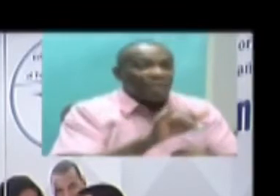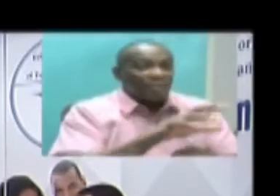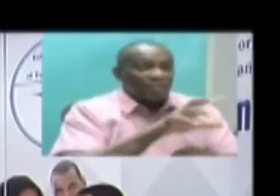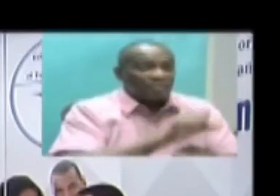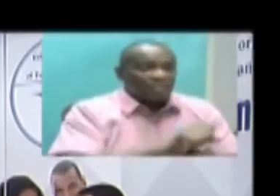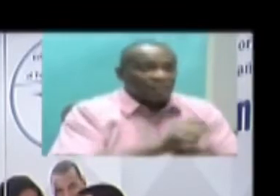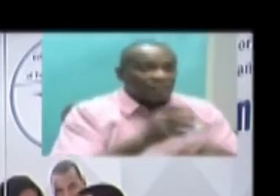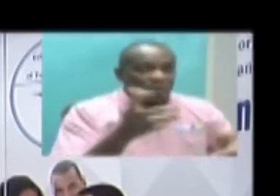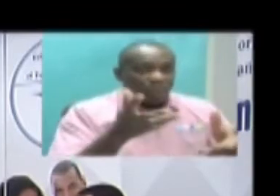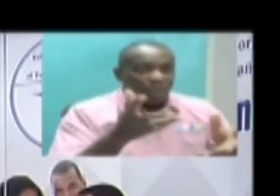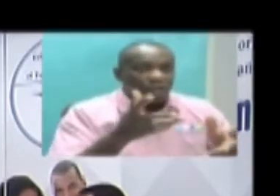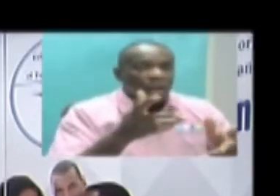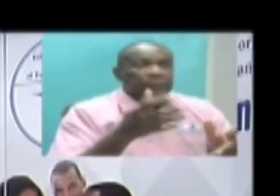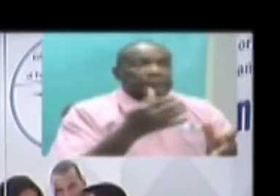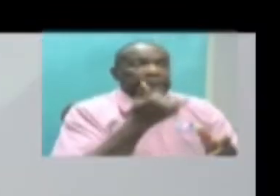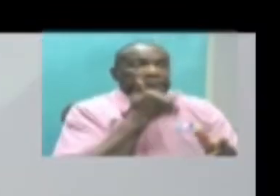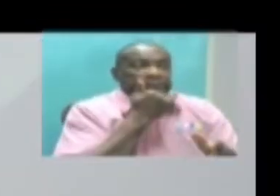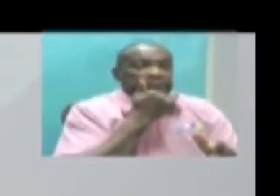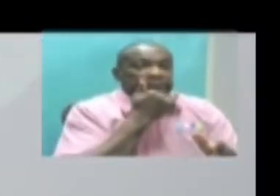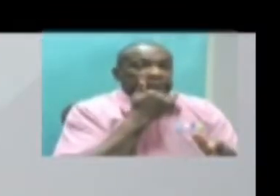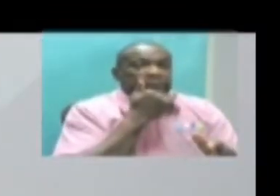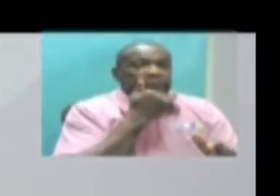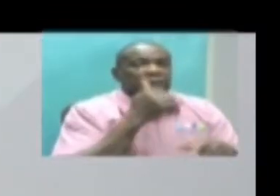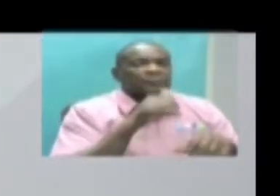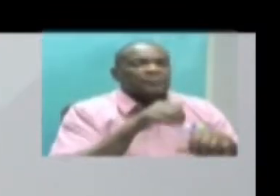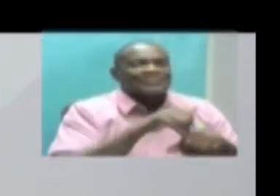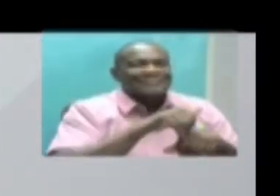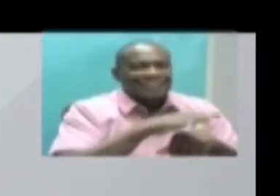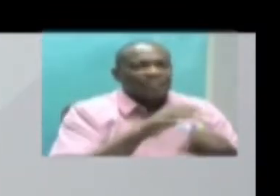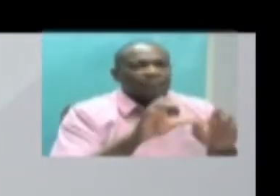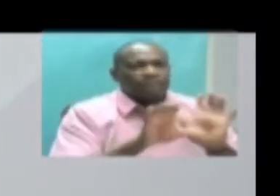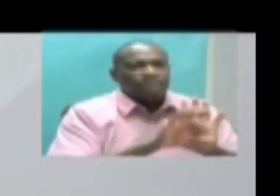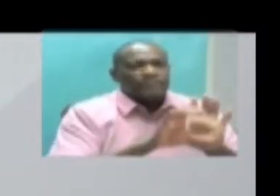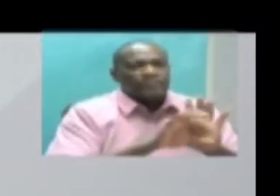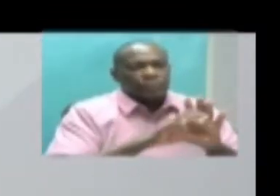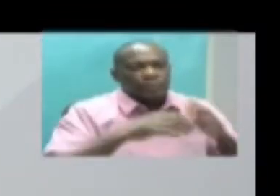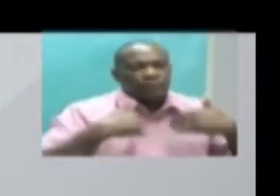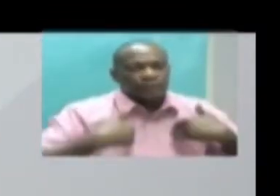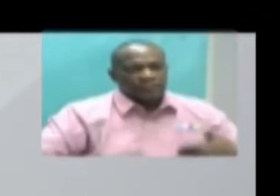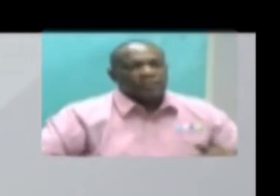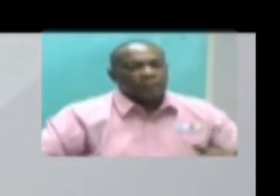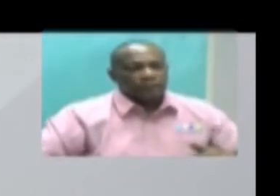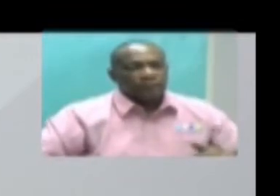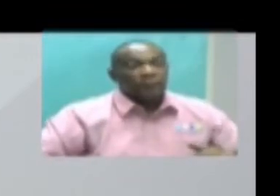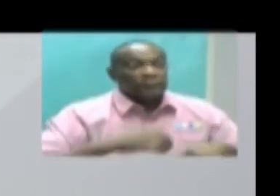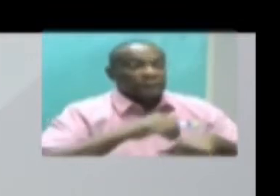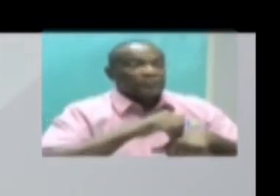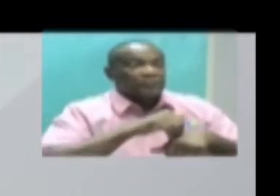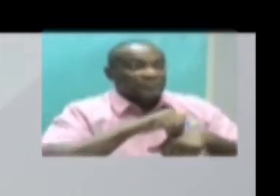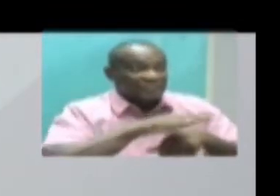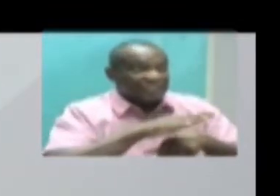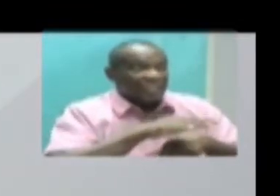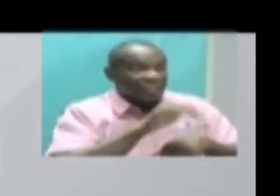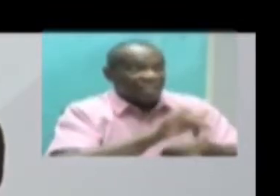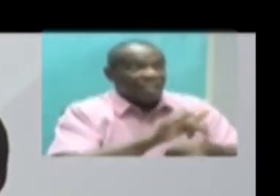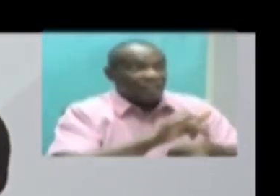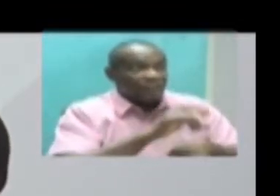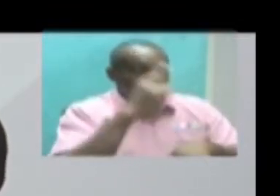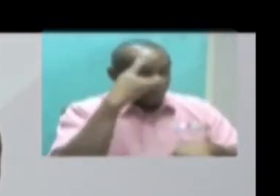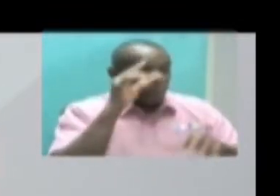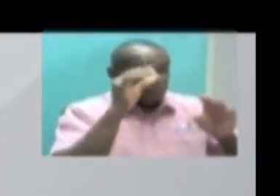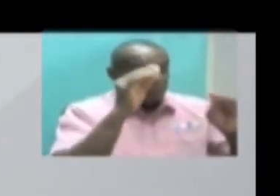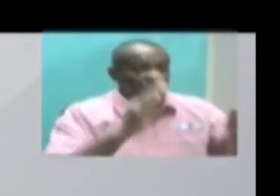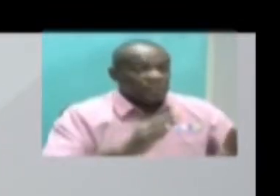mistake. She made a mistake and sent that as the assignment. It was a mistake. But that